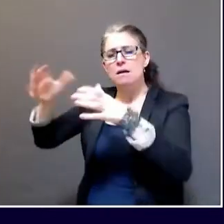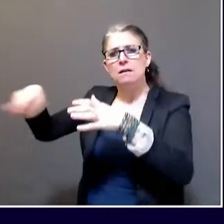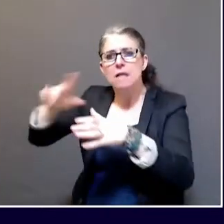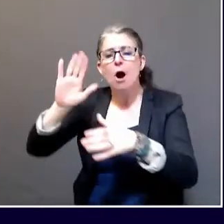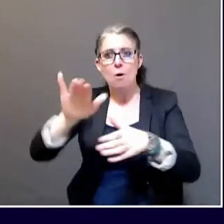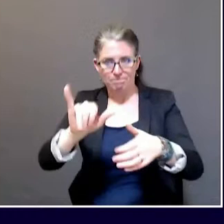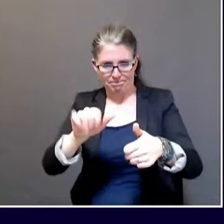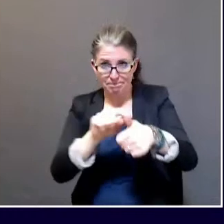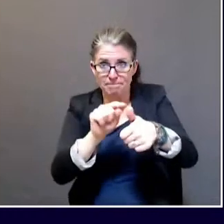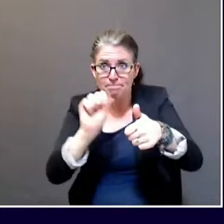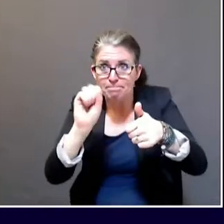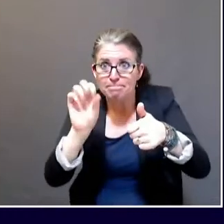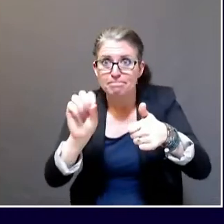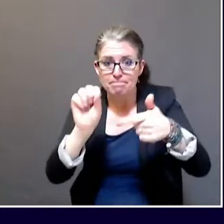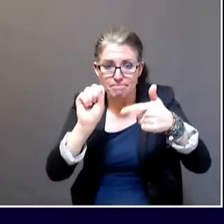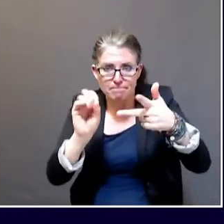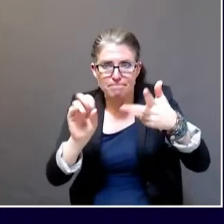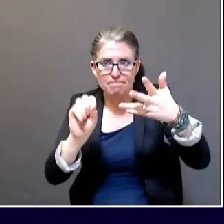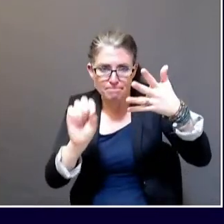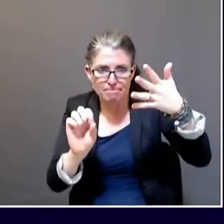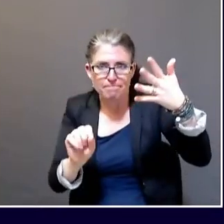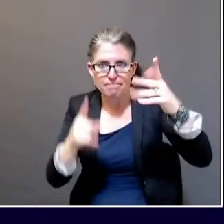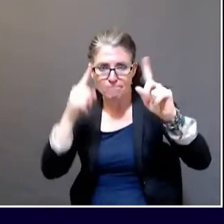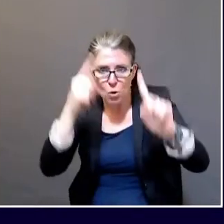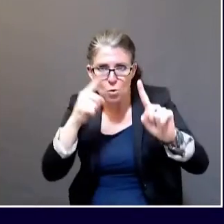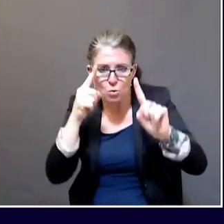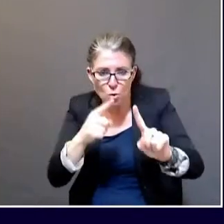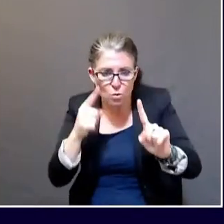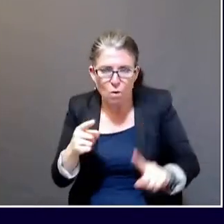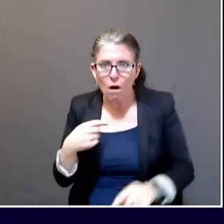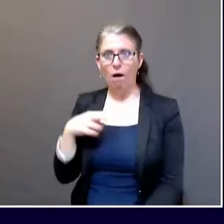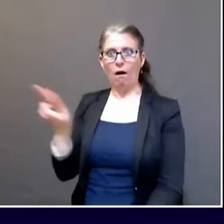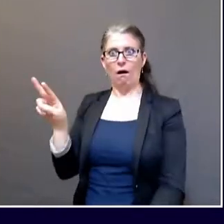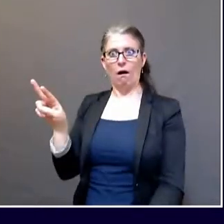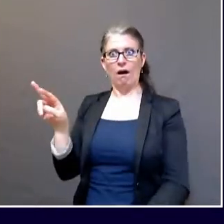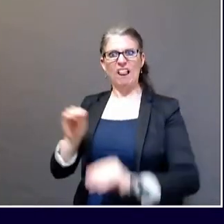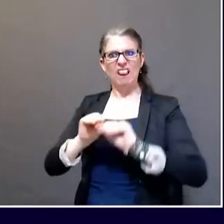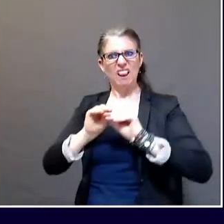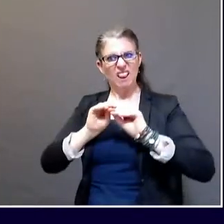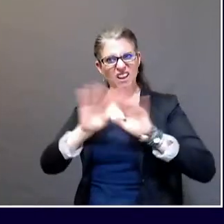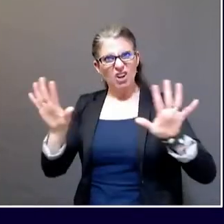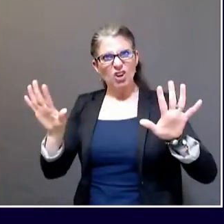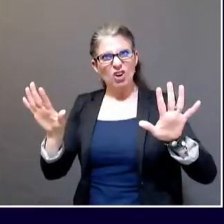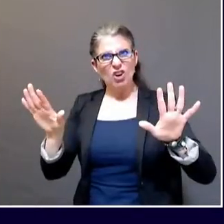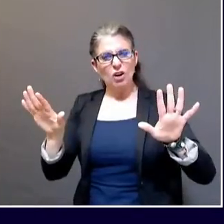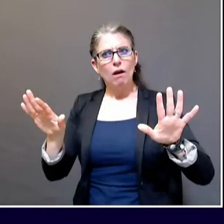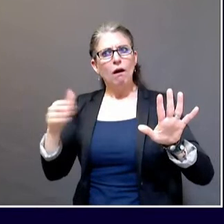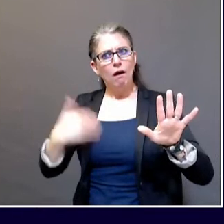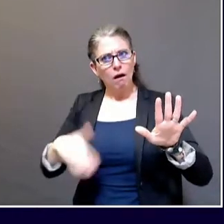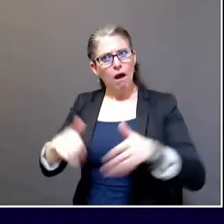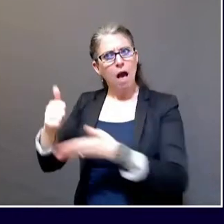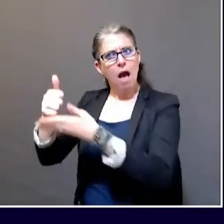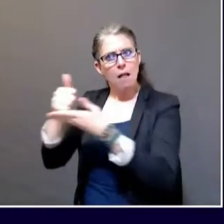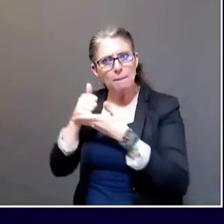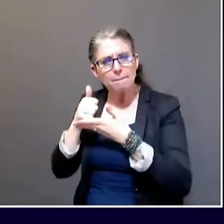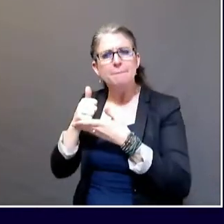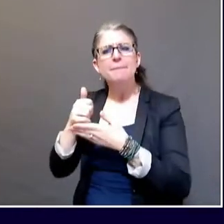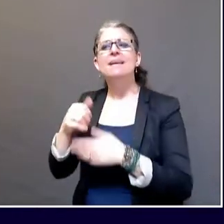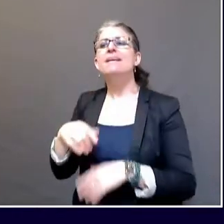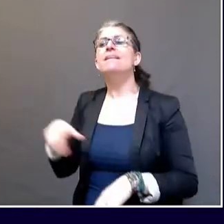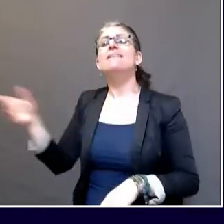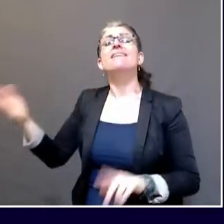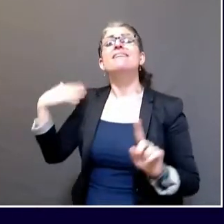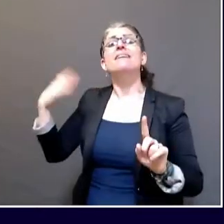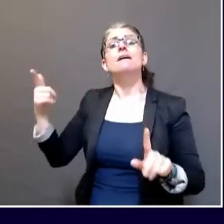happen. Secondarily, you see some assistance for states that we haven't seen before. For example, there's some discussion in